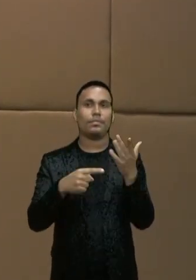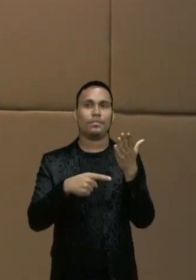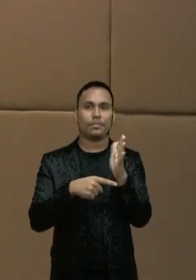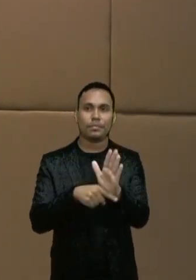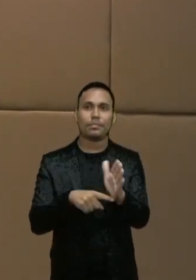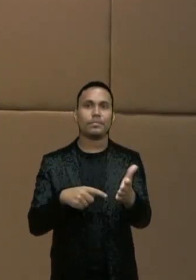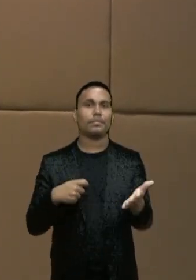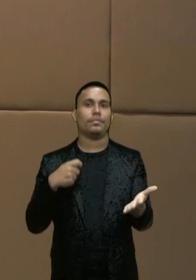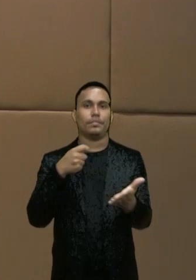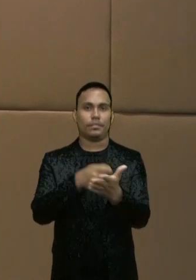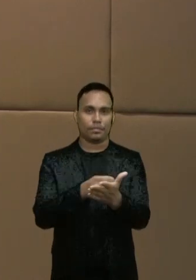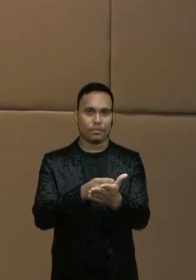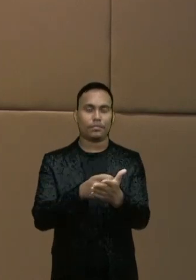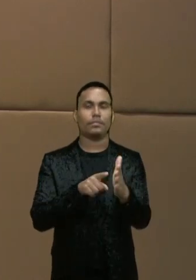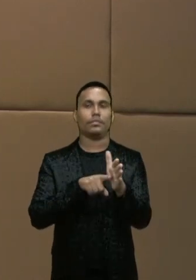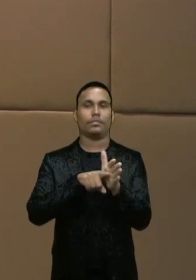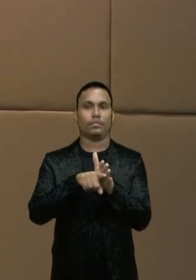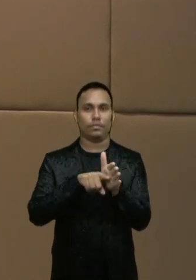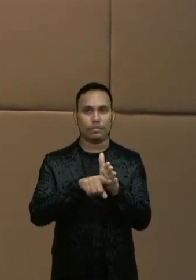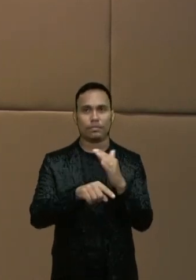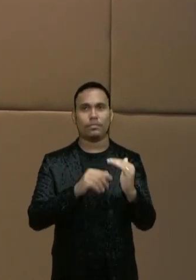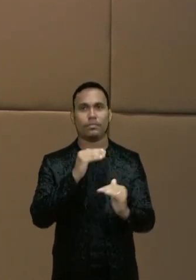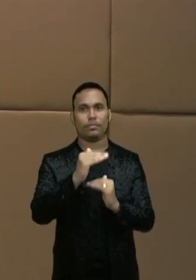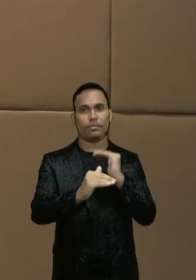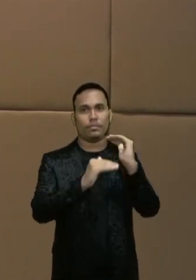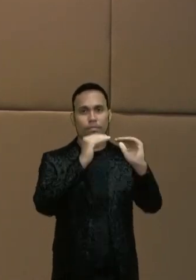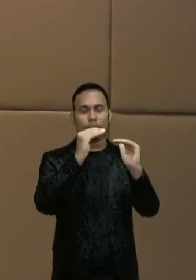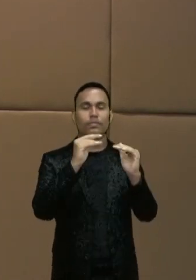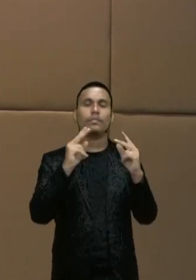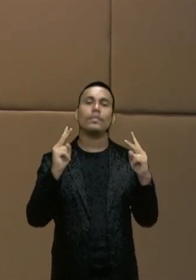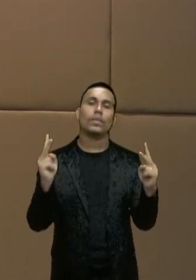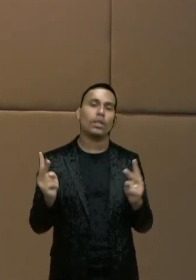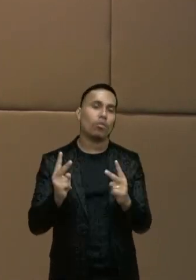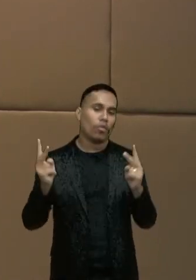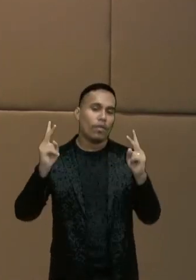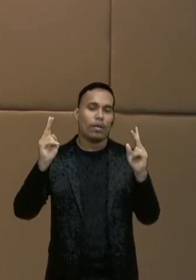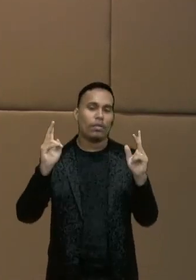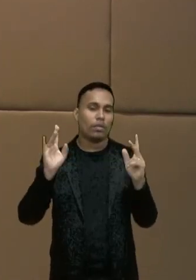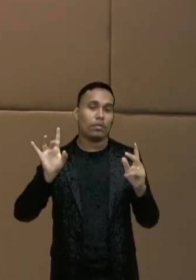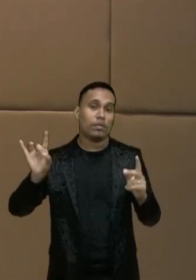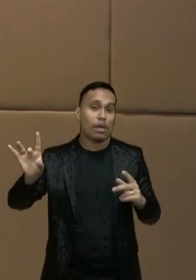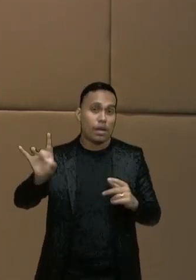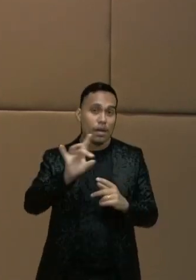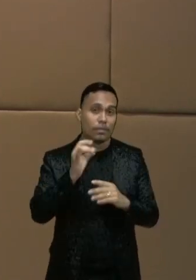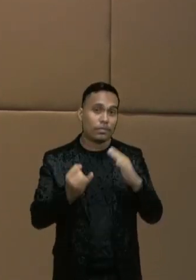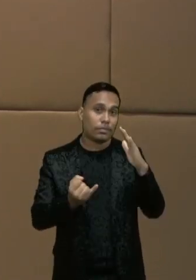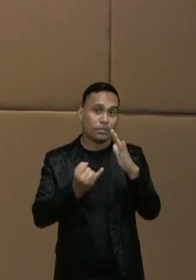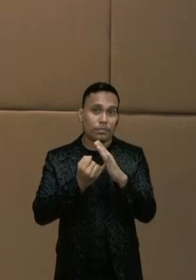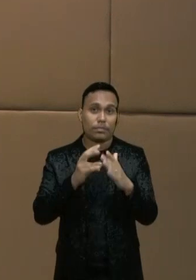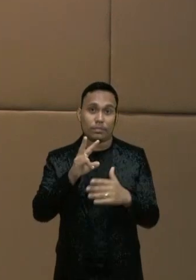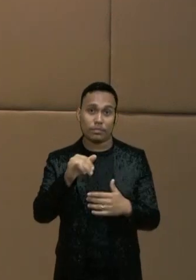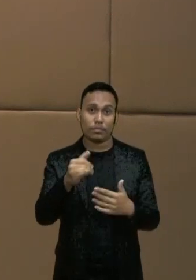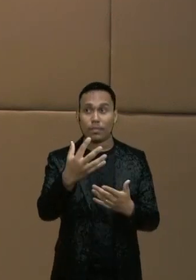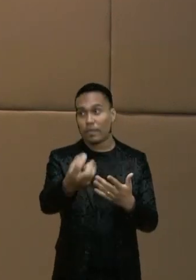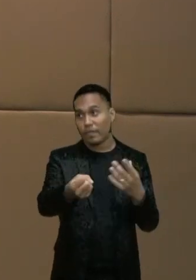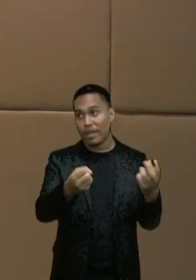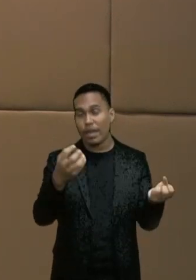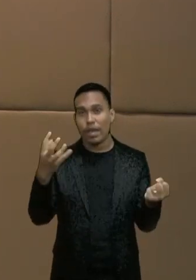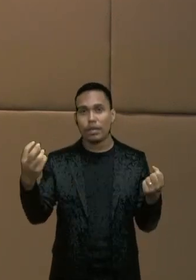financiamento, help with financing e desenvolvimento, no valor cada instituição vai receber ou está